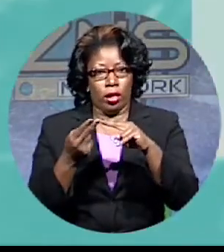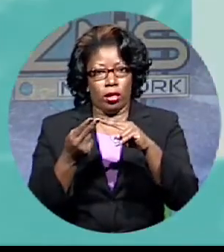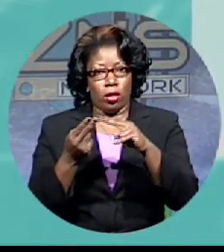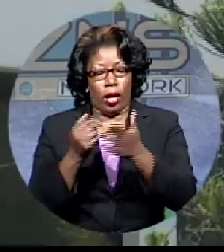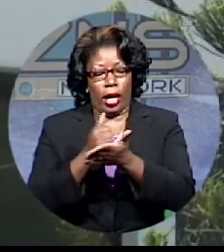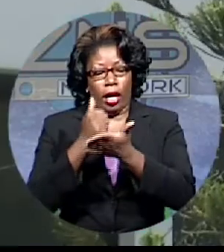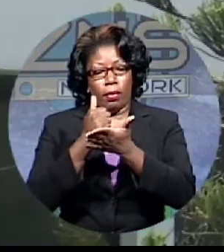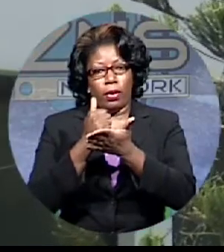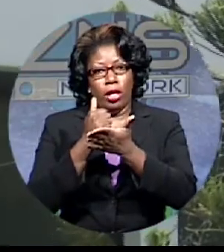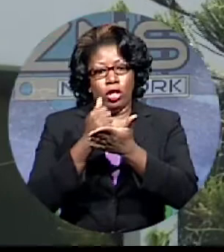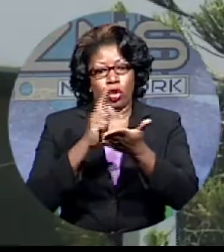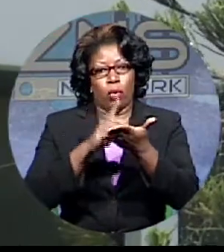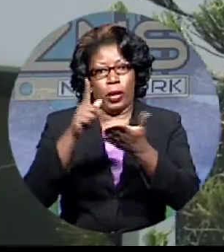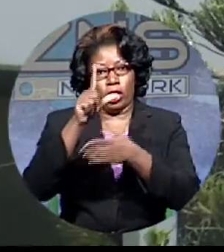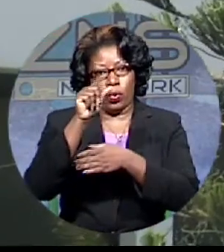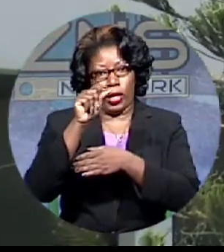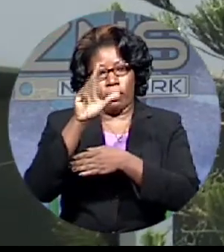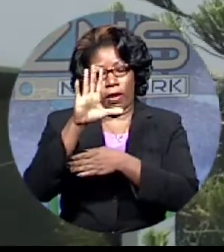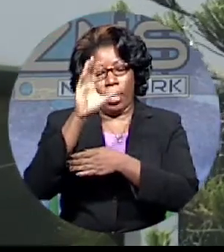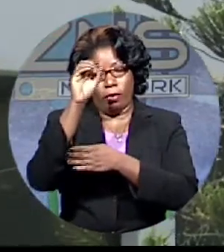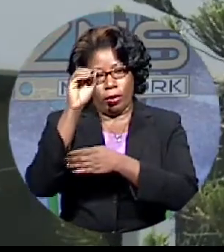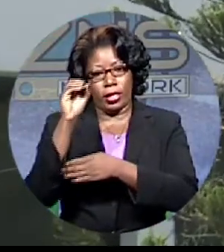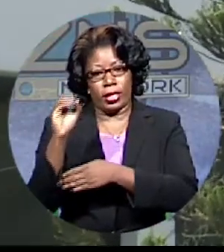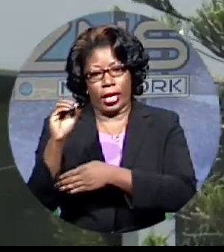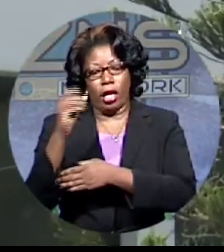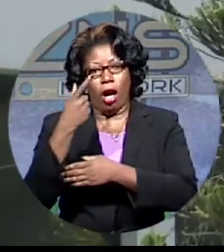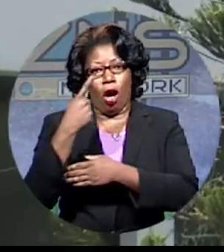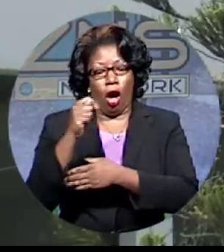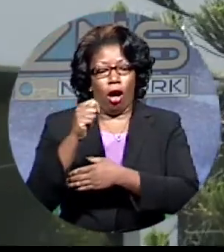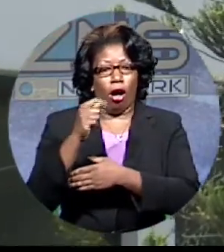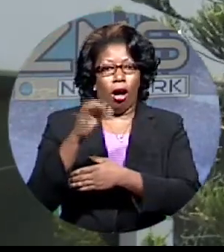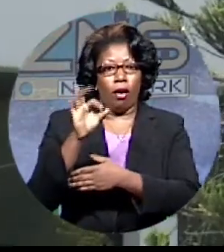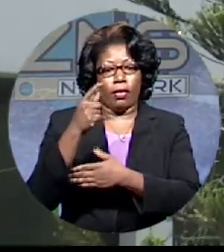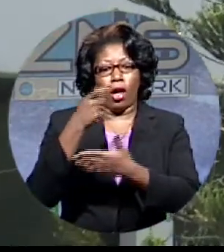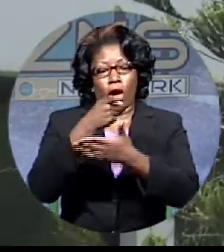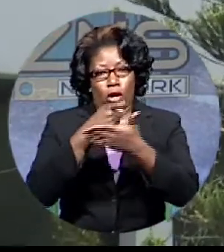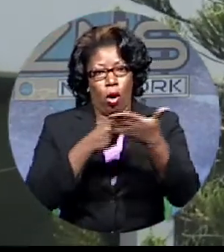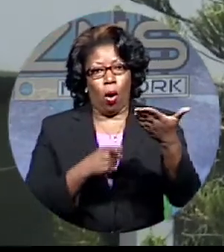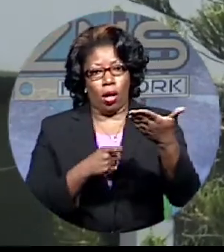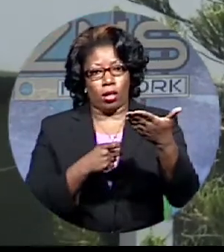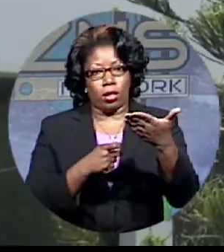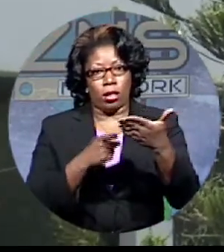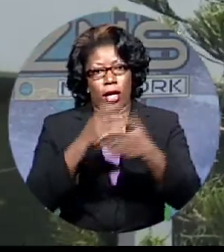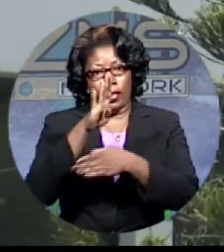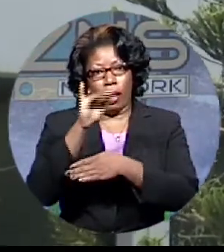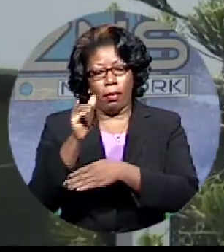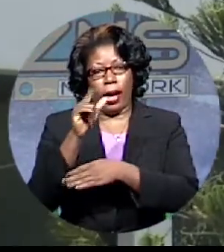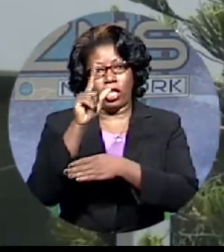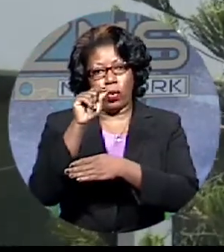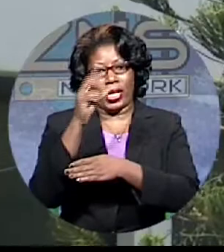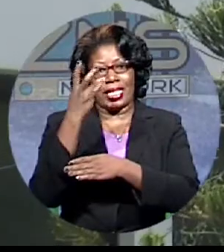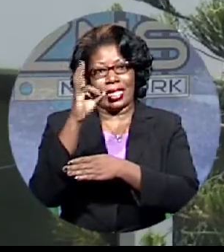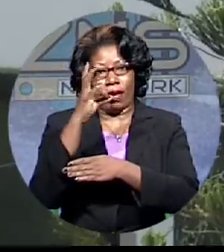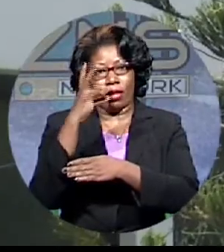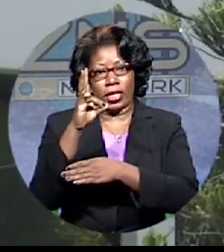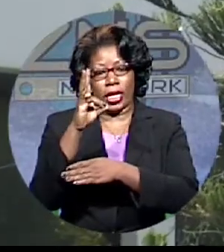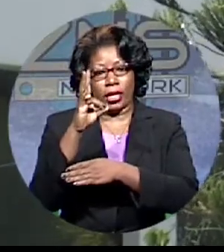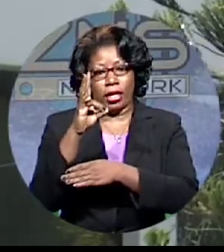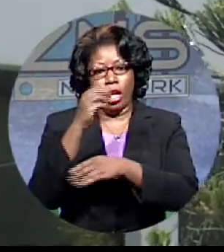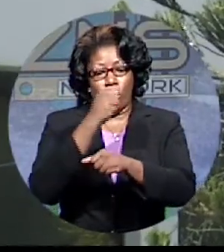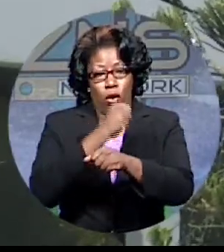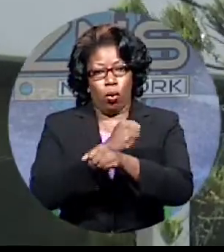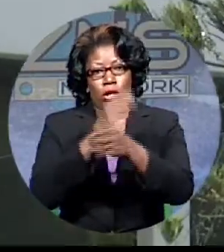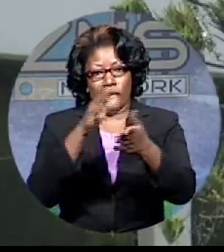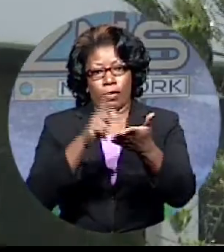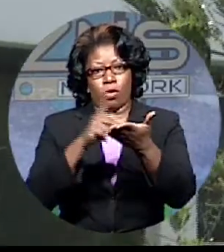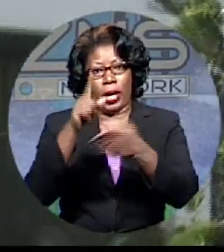by paying at least 25% of the total cost starting January 1st. And by the year 2017, Miller says employees will have to pay at least half.